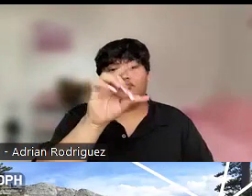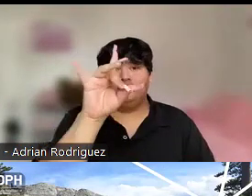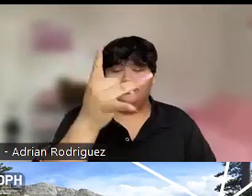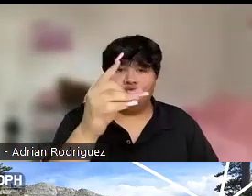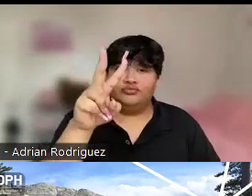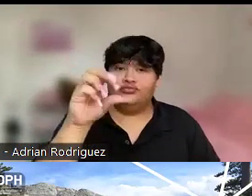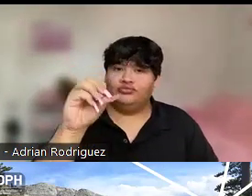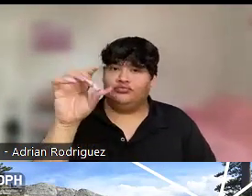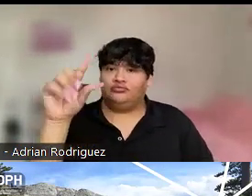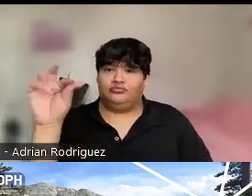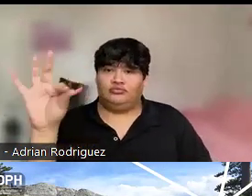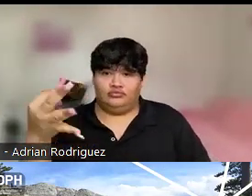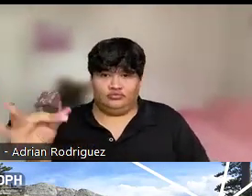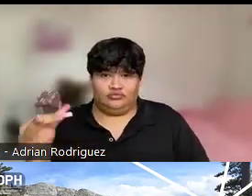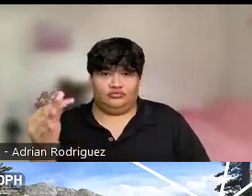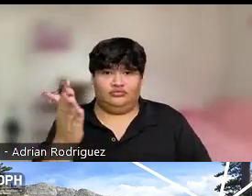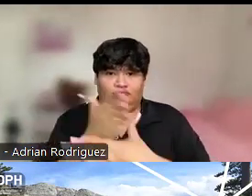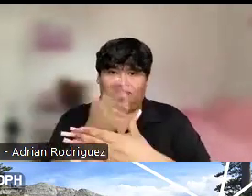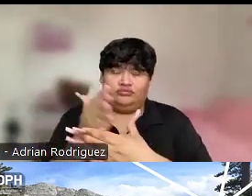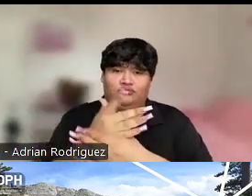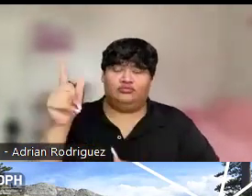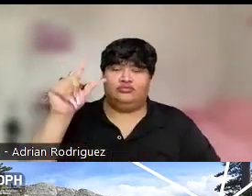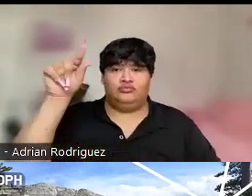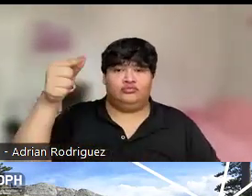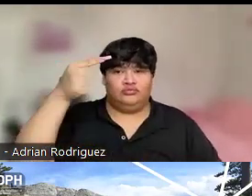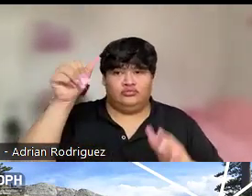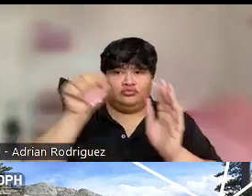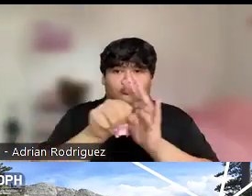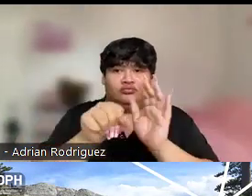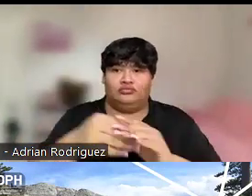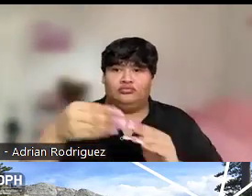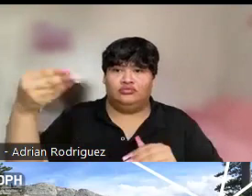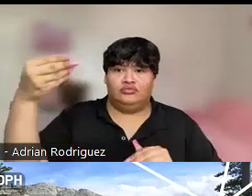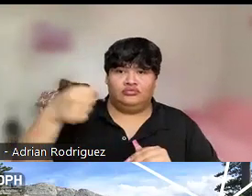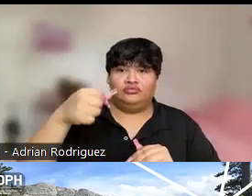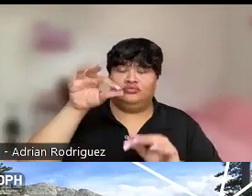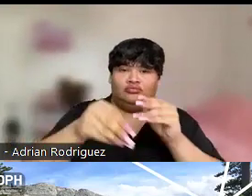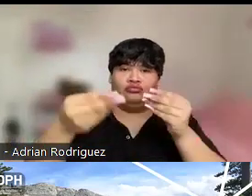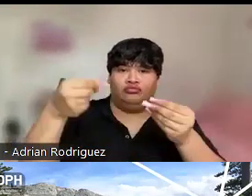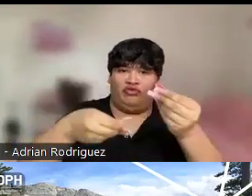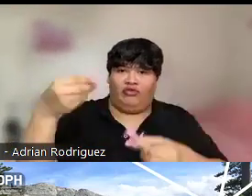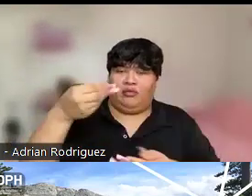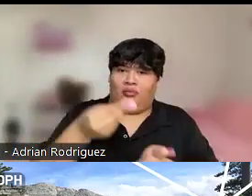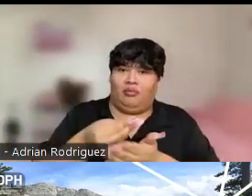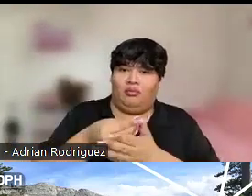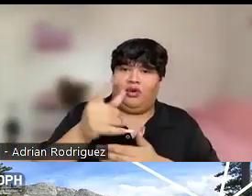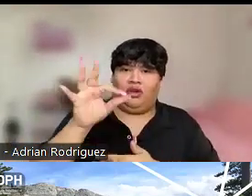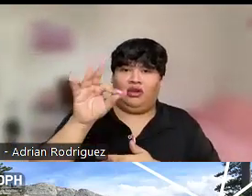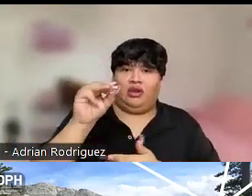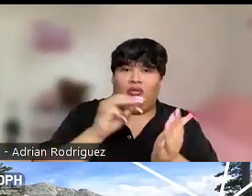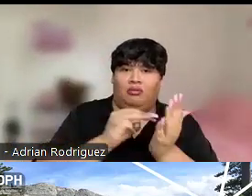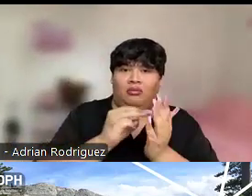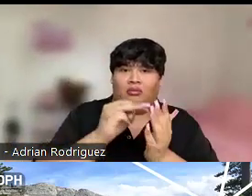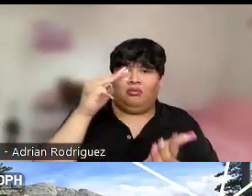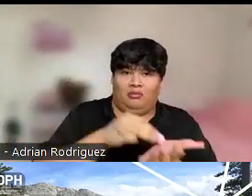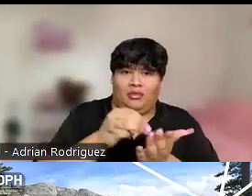legislature, since 1985, the state has invested more than $90.7 million in the California